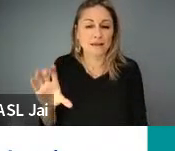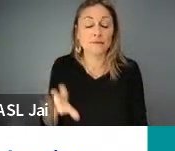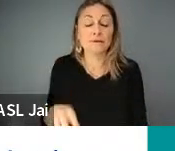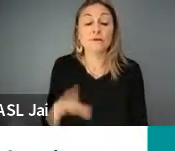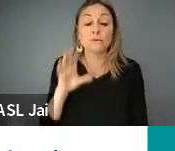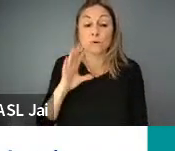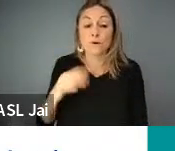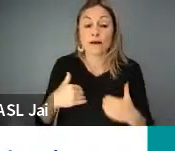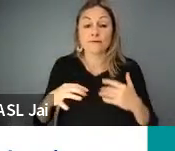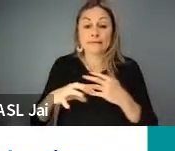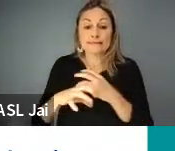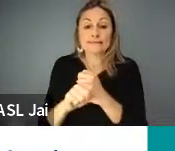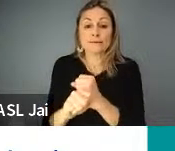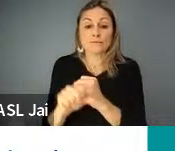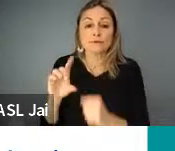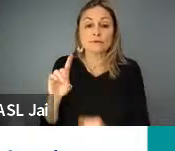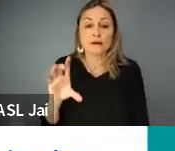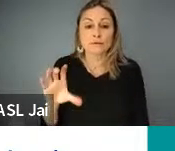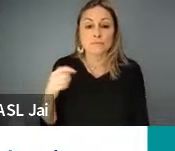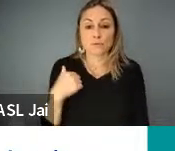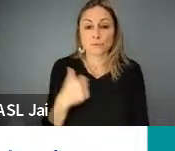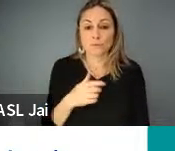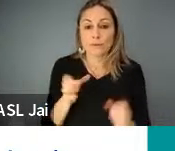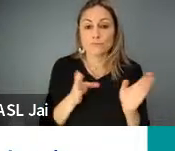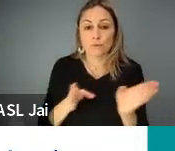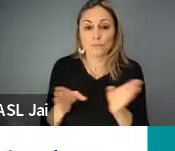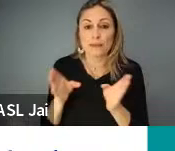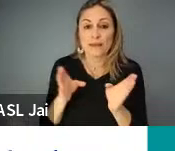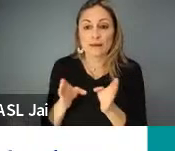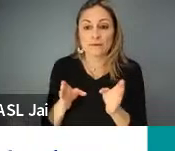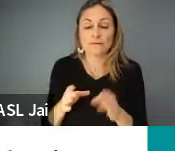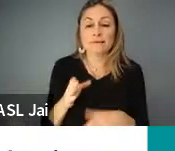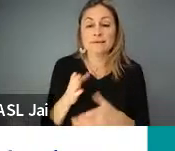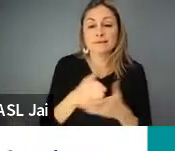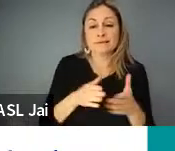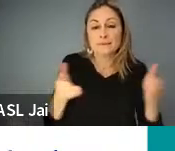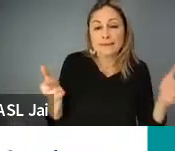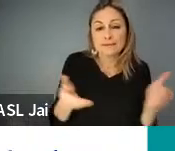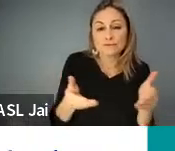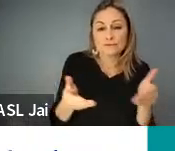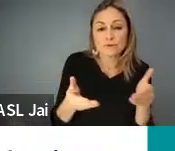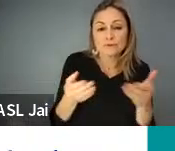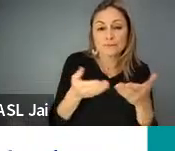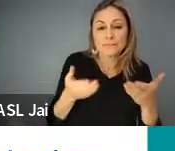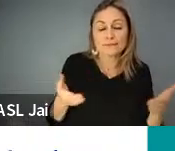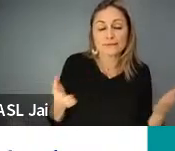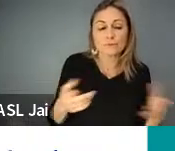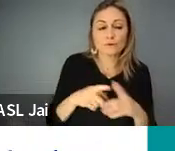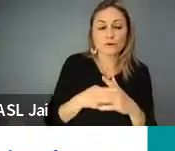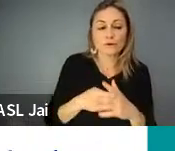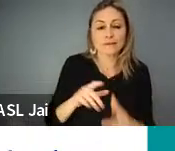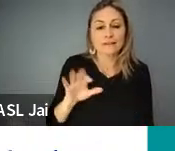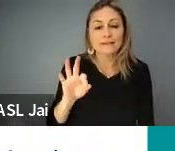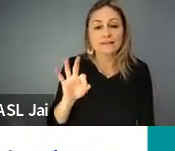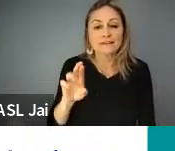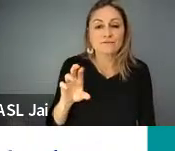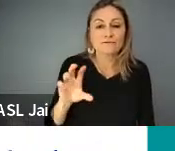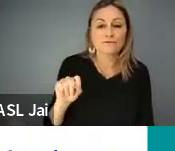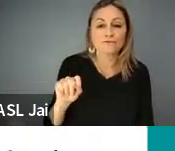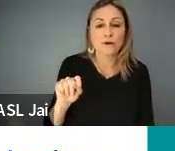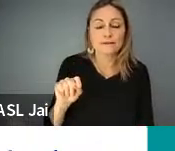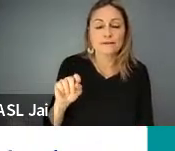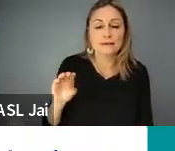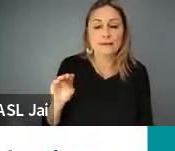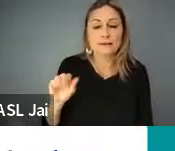summary document that we prepare. There will be some introductory material that we call the front matter, where you will